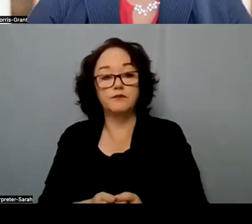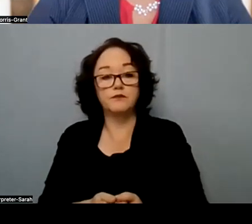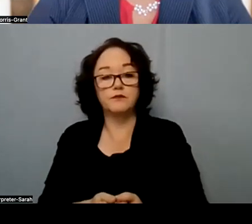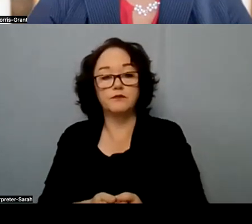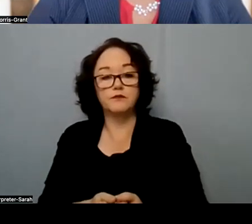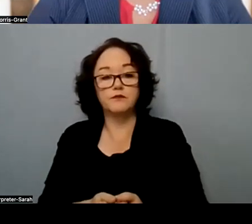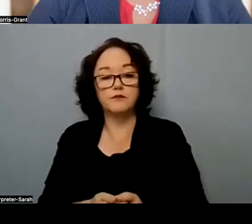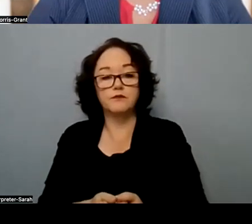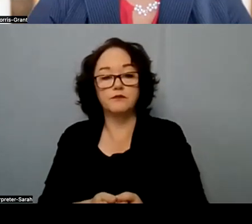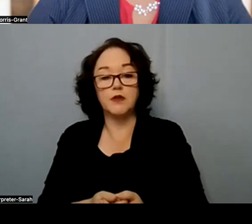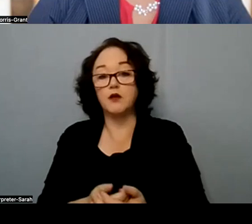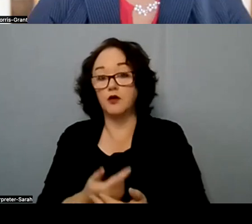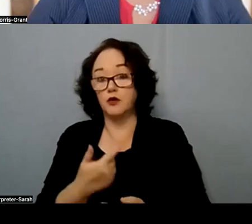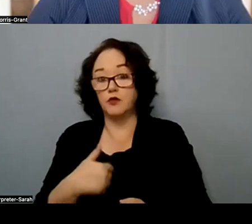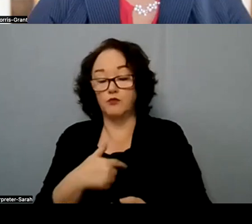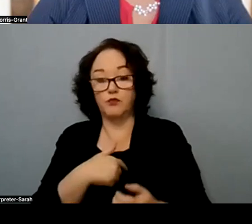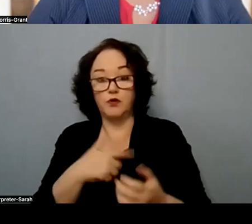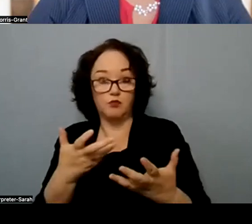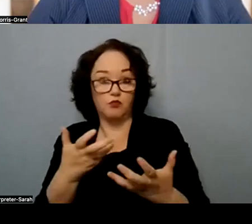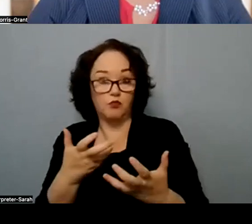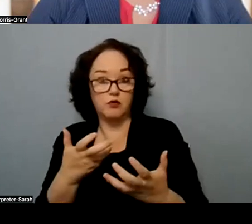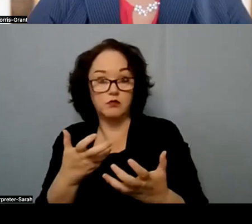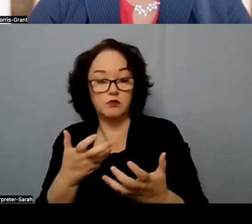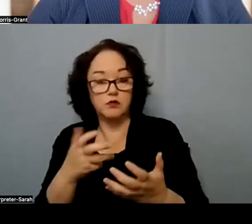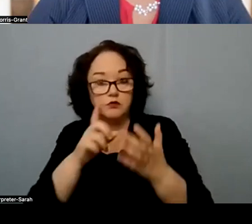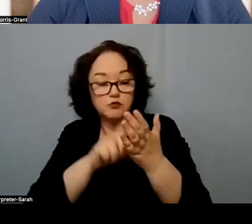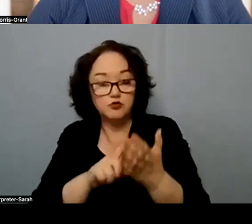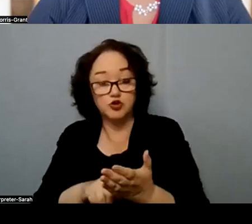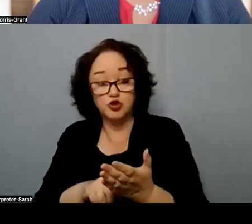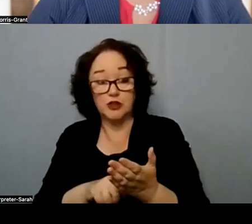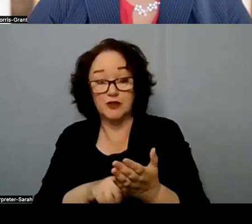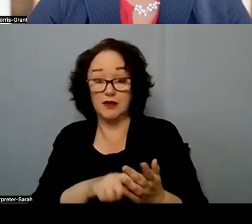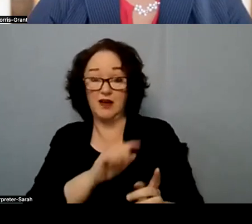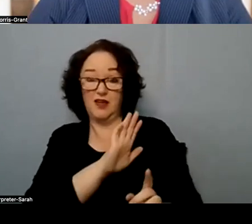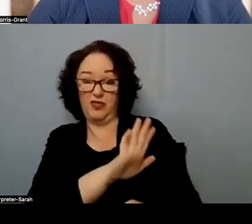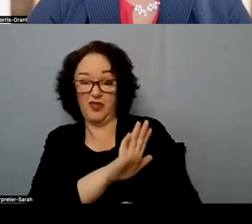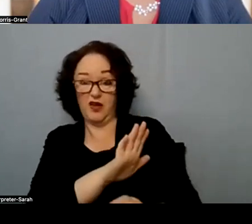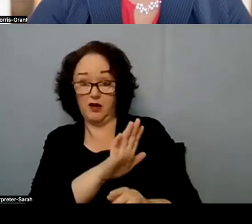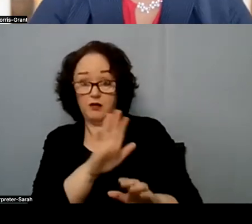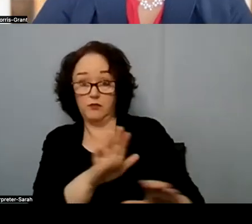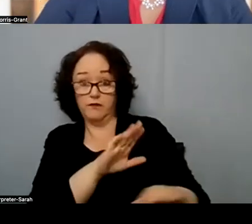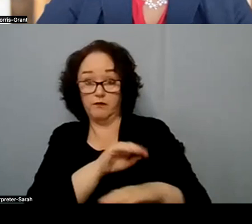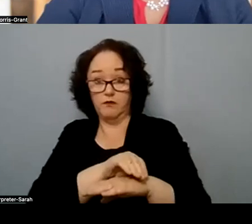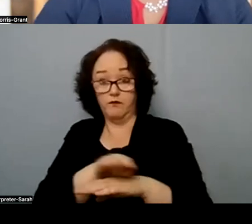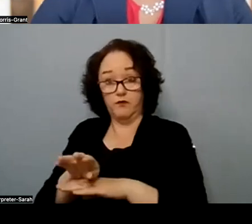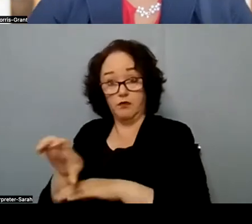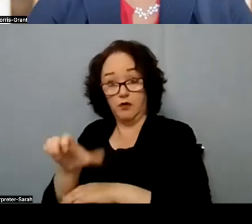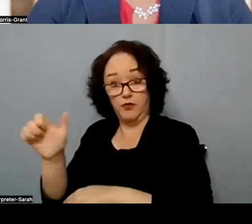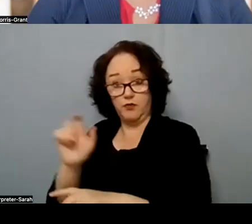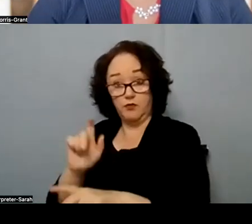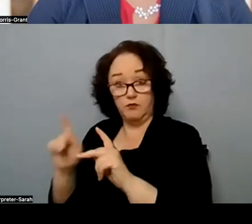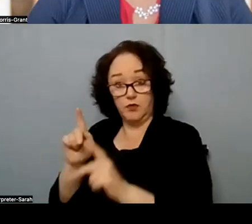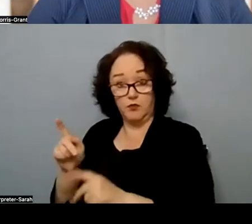that what's happening is not interfering with other people who are also living there. So I think those are challenges when lease violations or issues